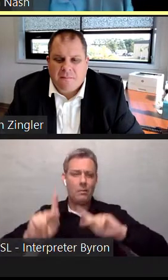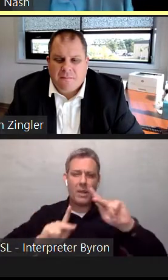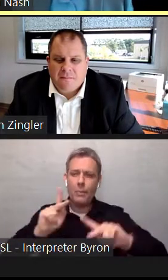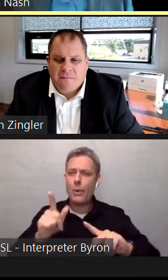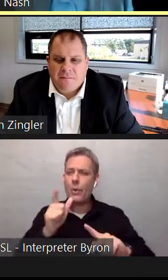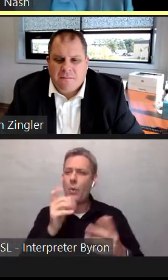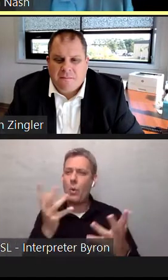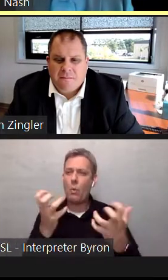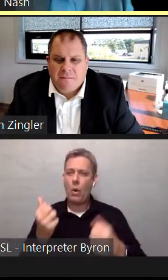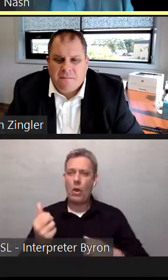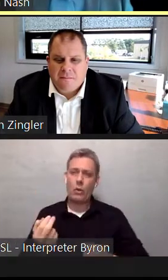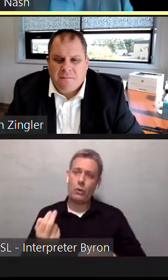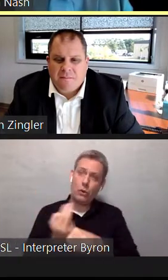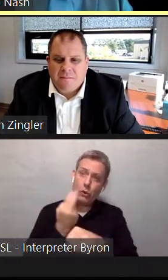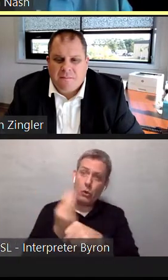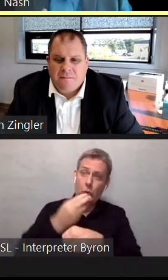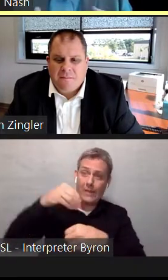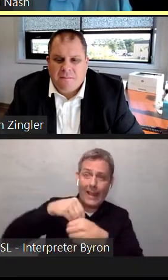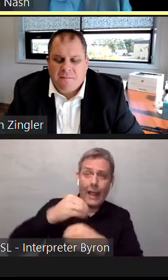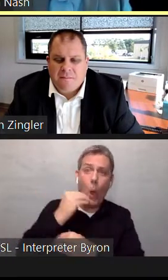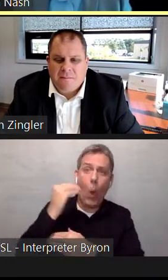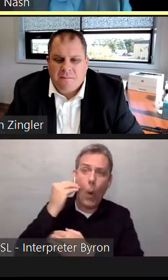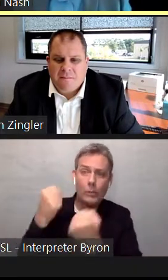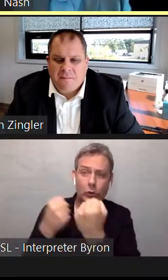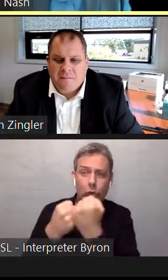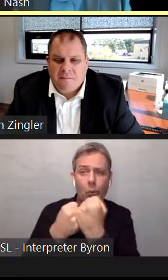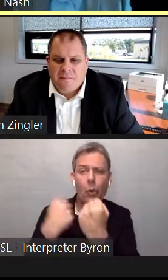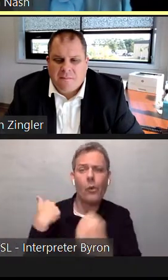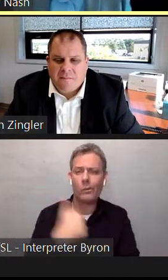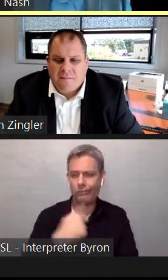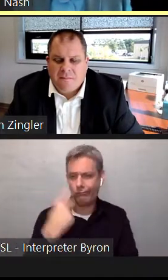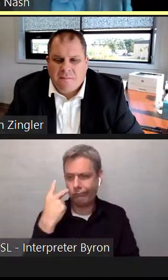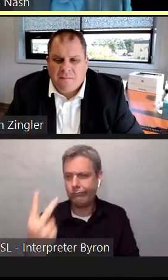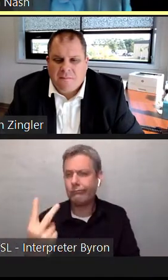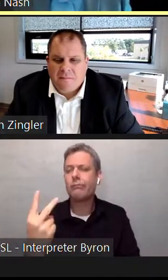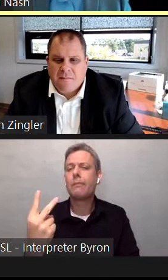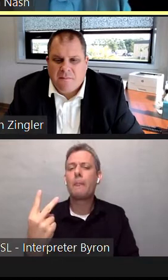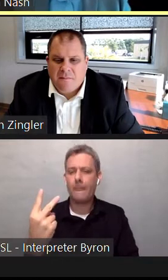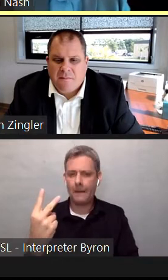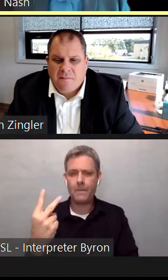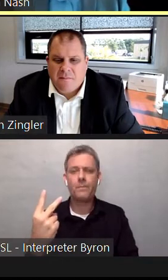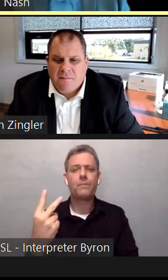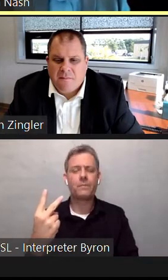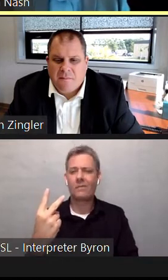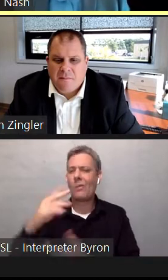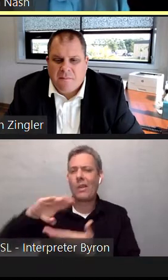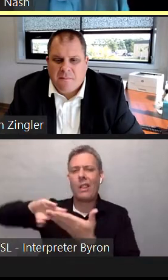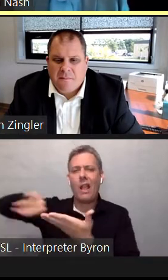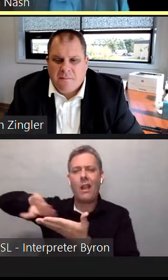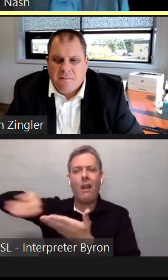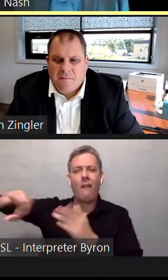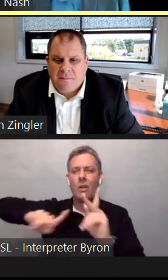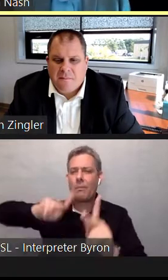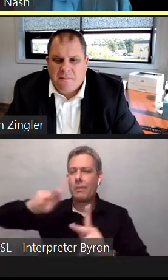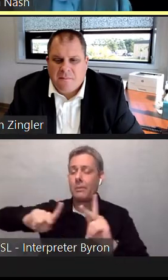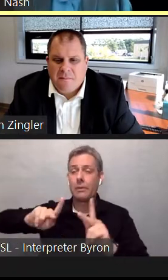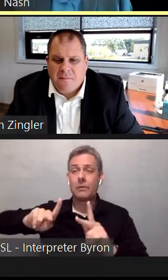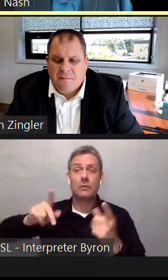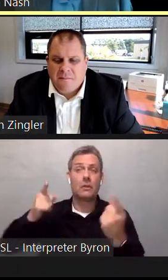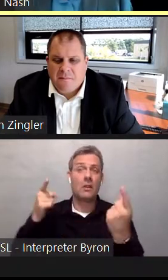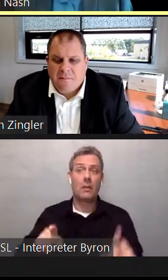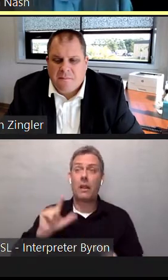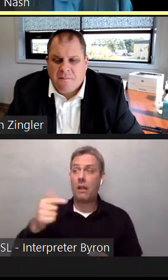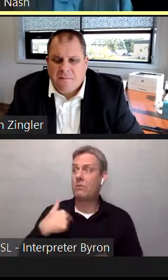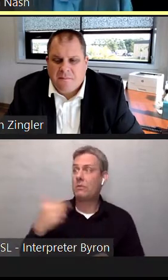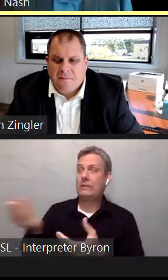in-home supports. And we saw this. We actually laid off an awful lot of people and then brought them back as quickly as we could, mostly